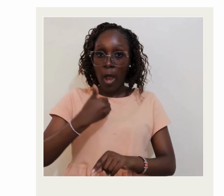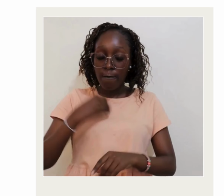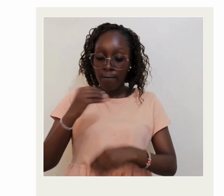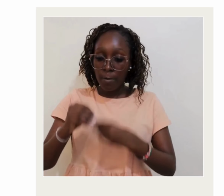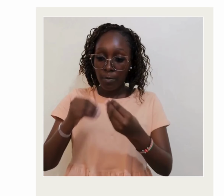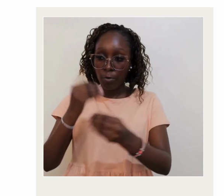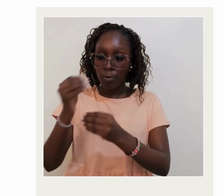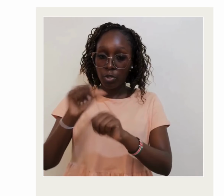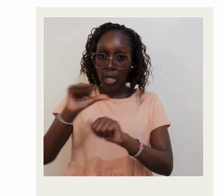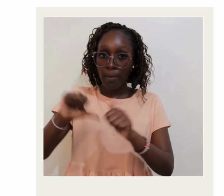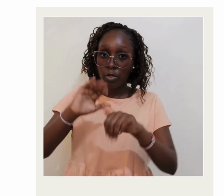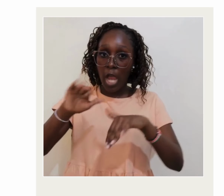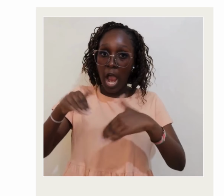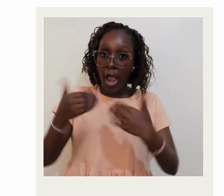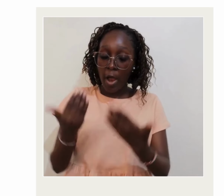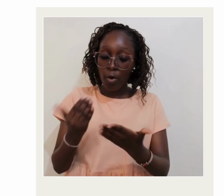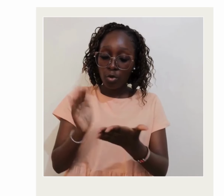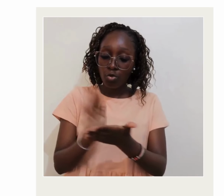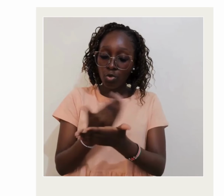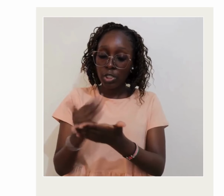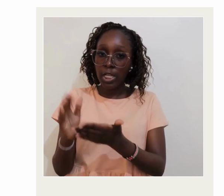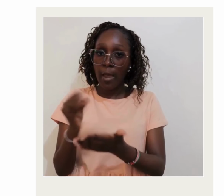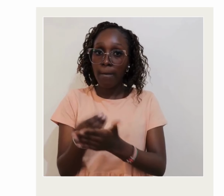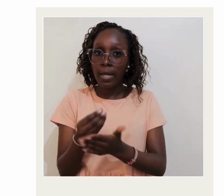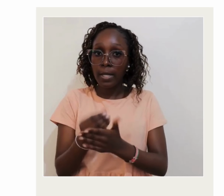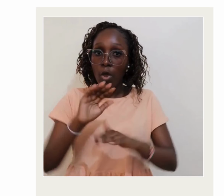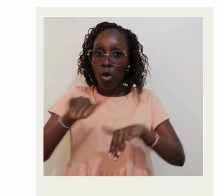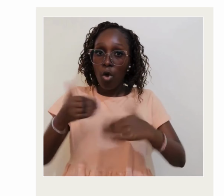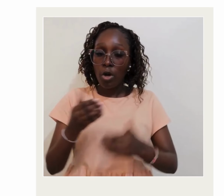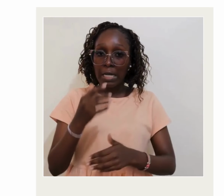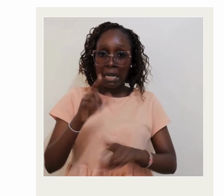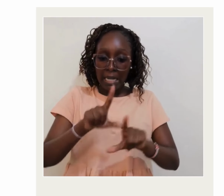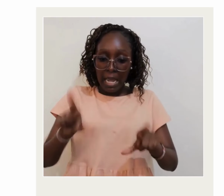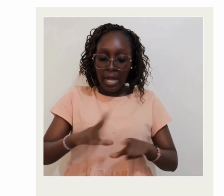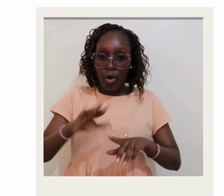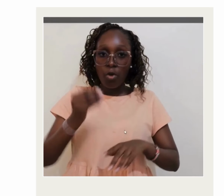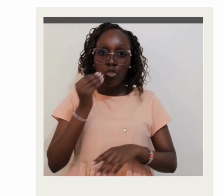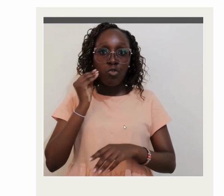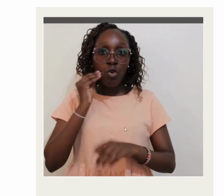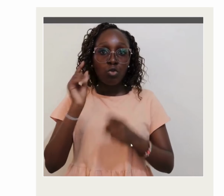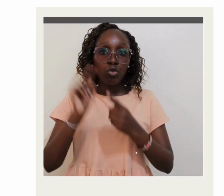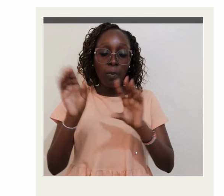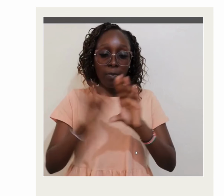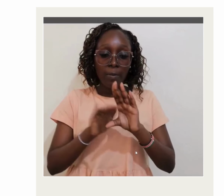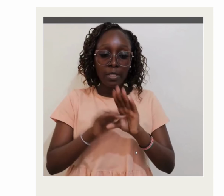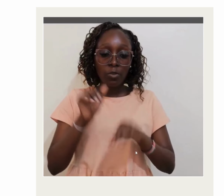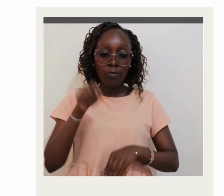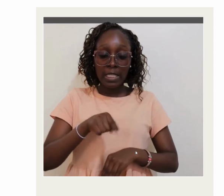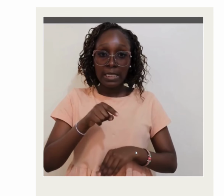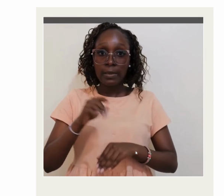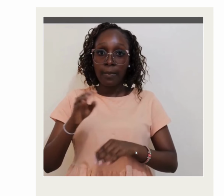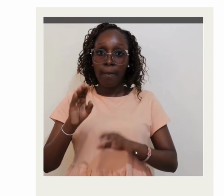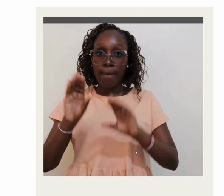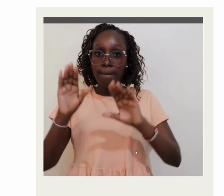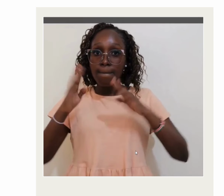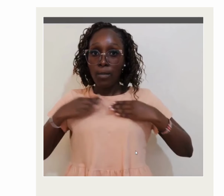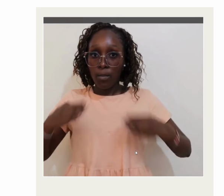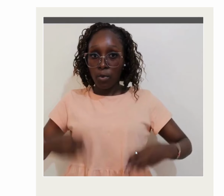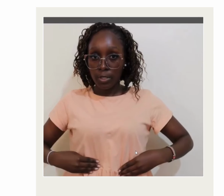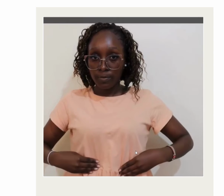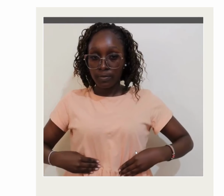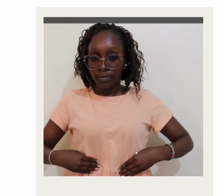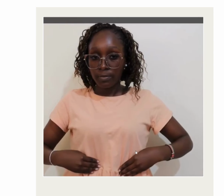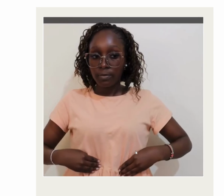participation clause. It must also contain provisions on non-distribution of income or property